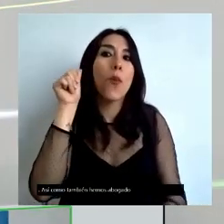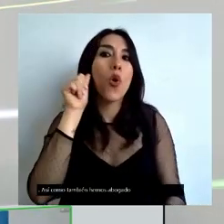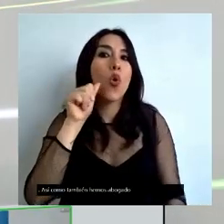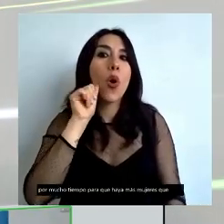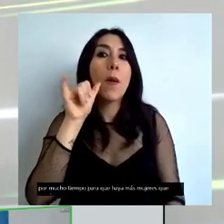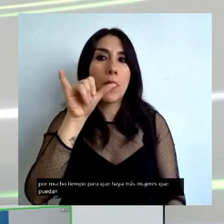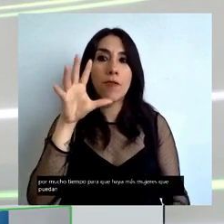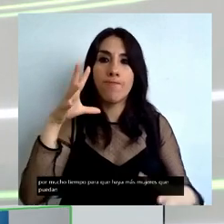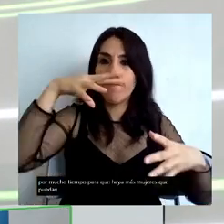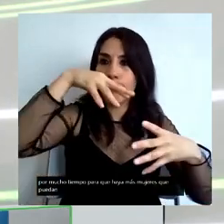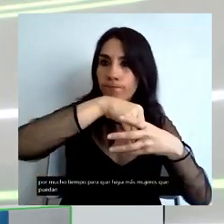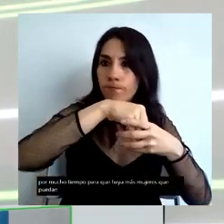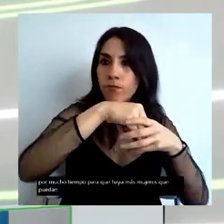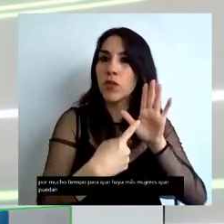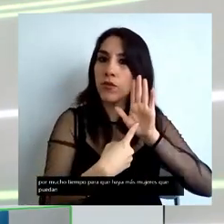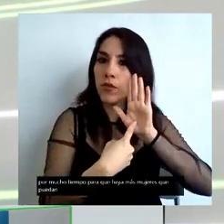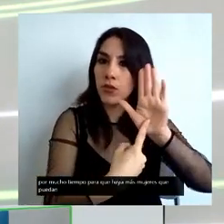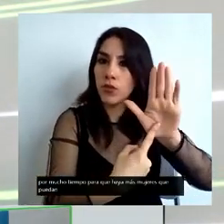represented